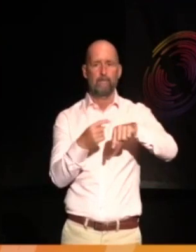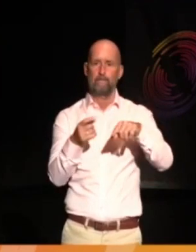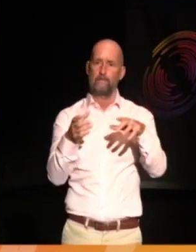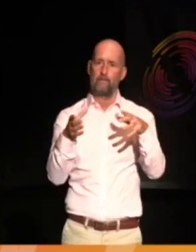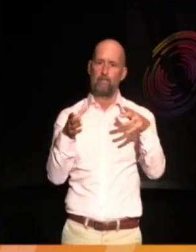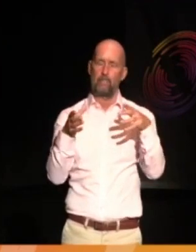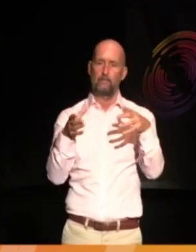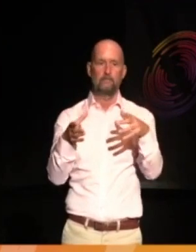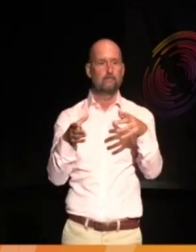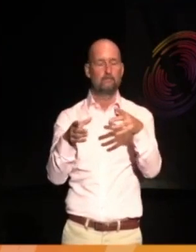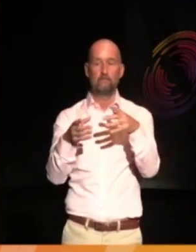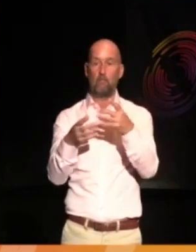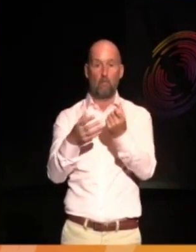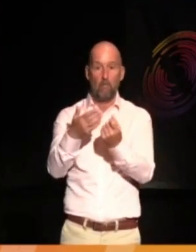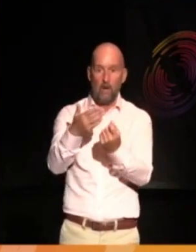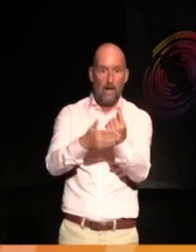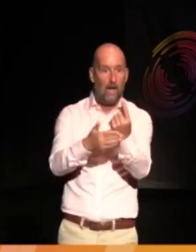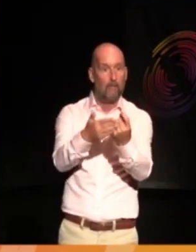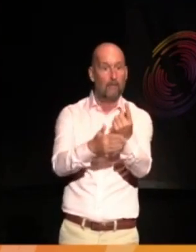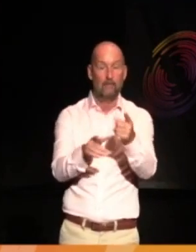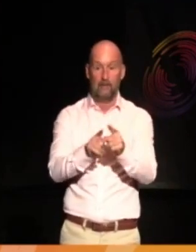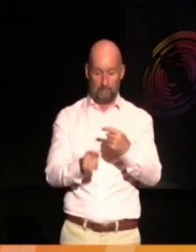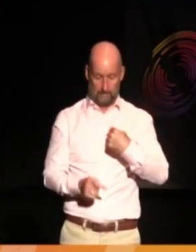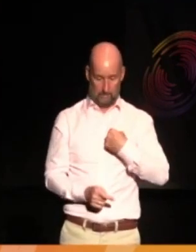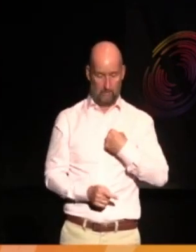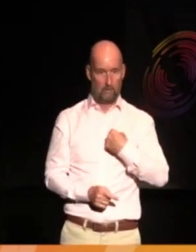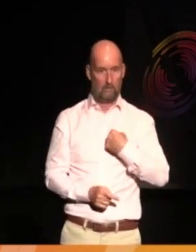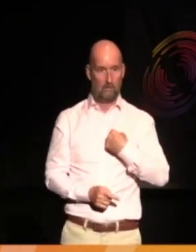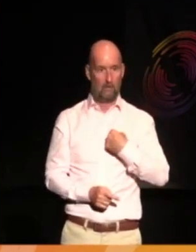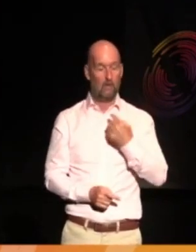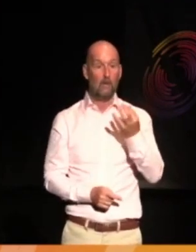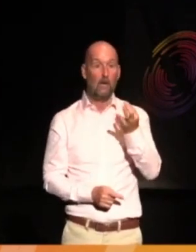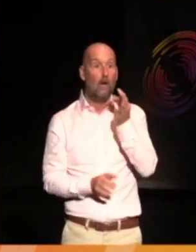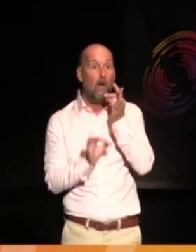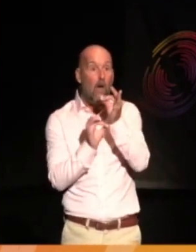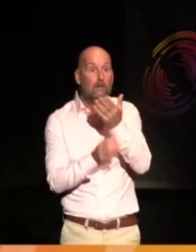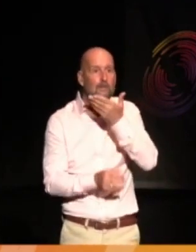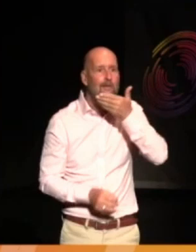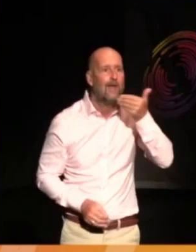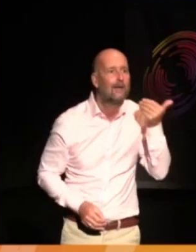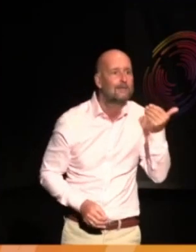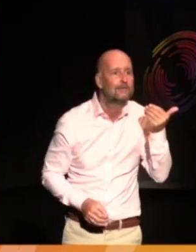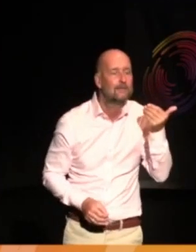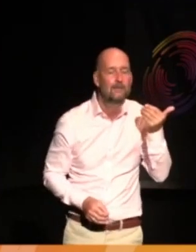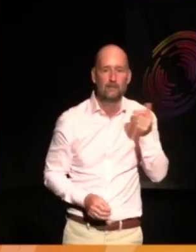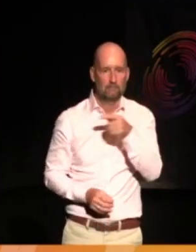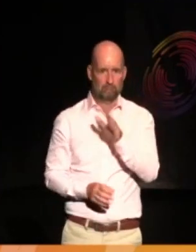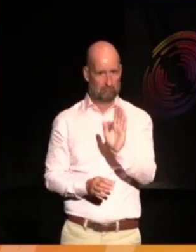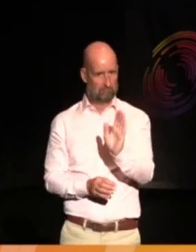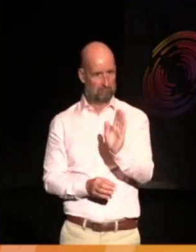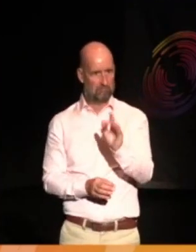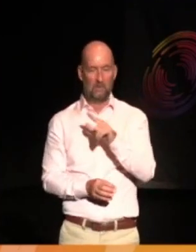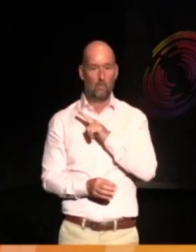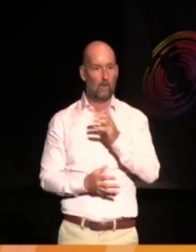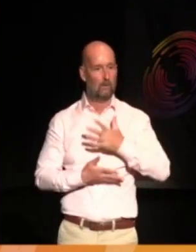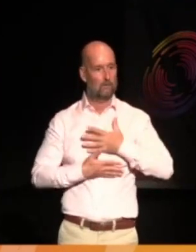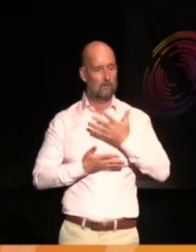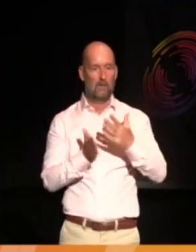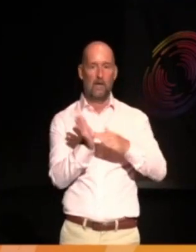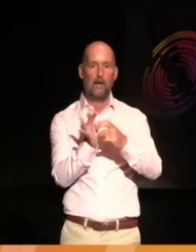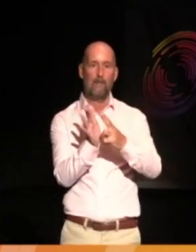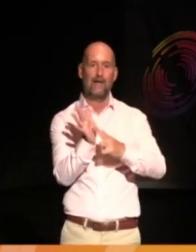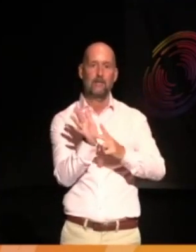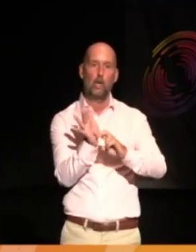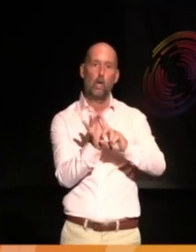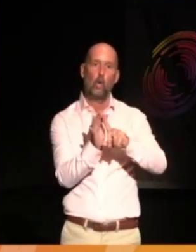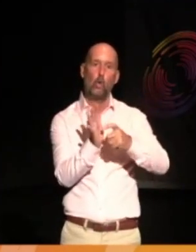a range of things possible, including me, wasn't people asking nicely. Yeah. People didn't actually like Martin Luther King much when